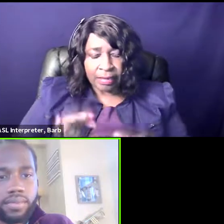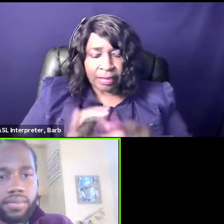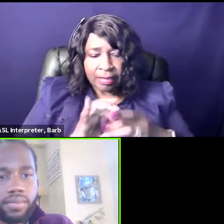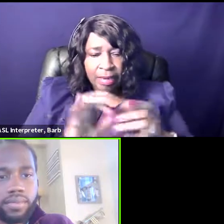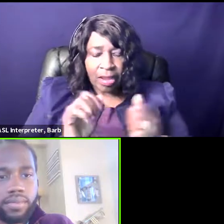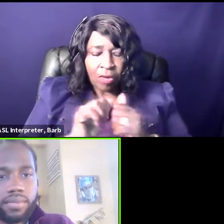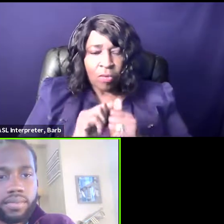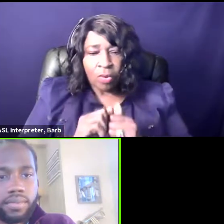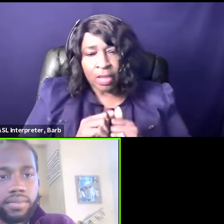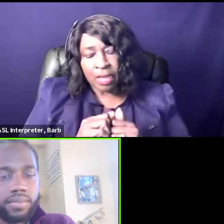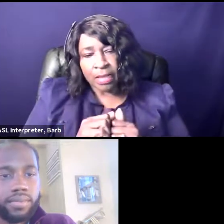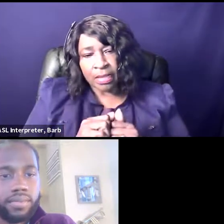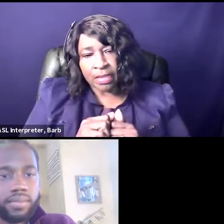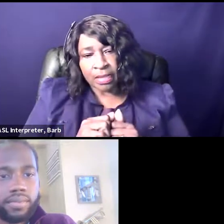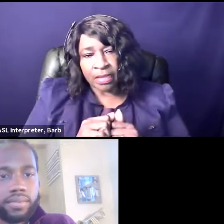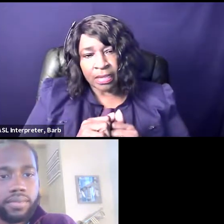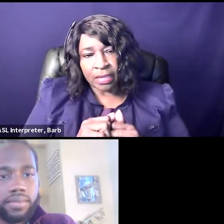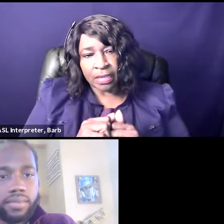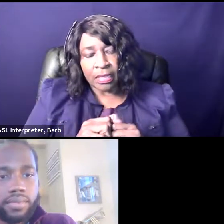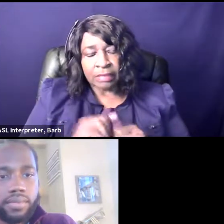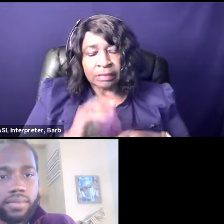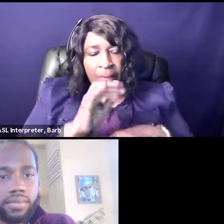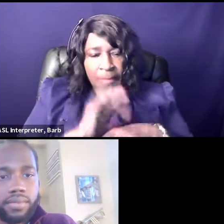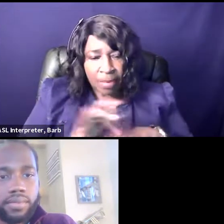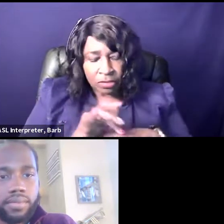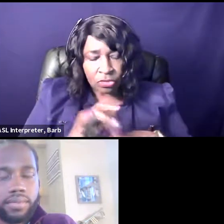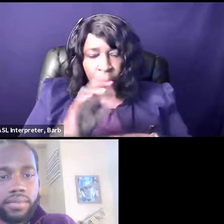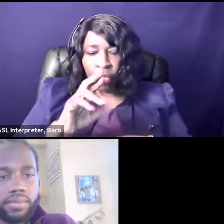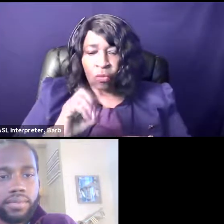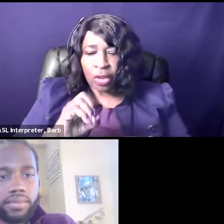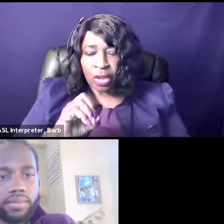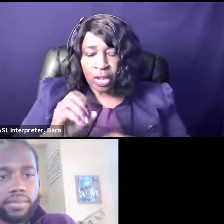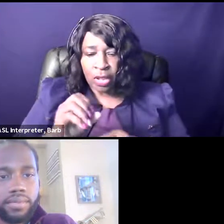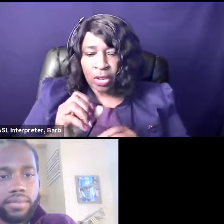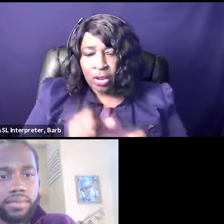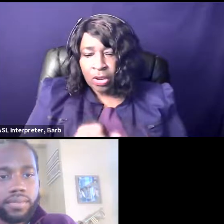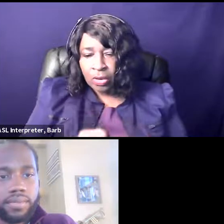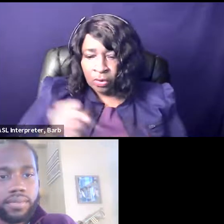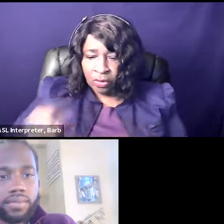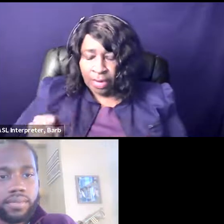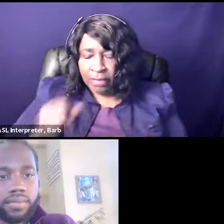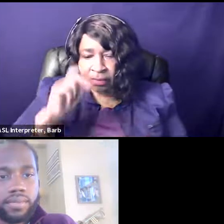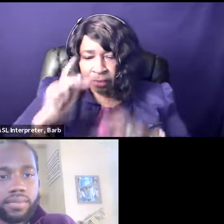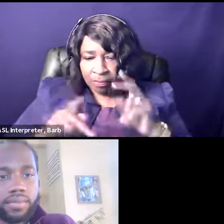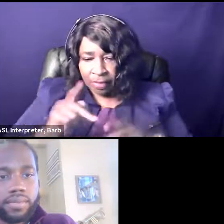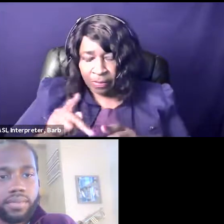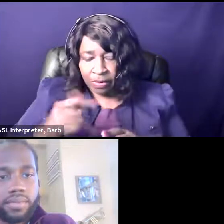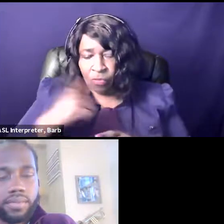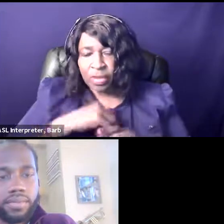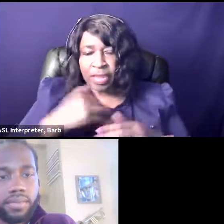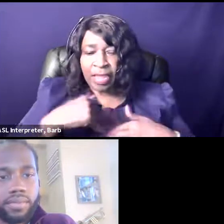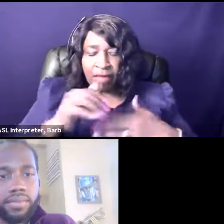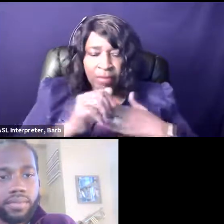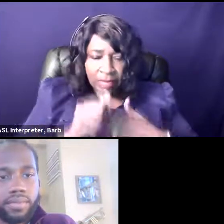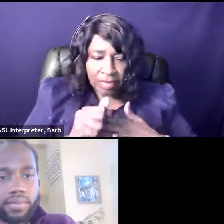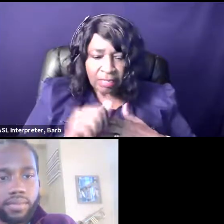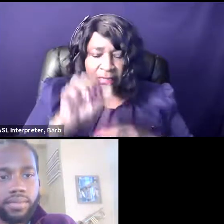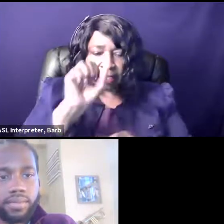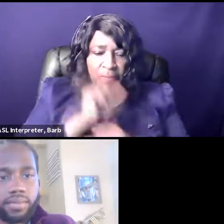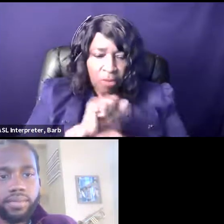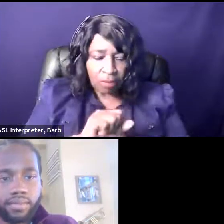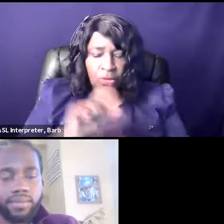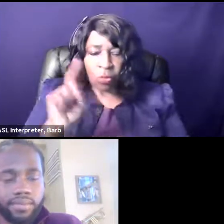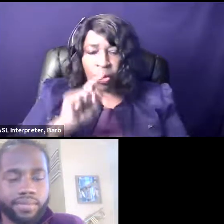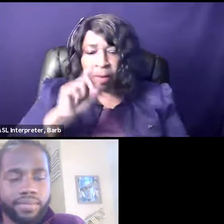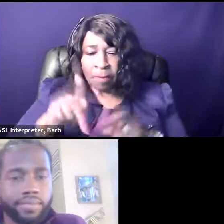kind of spatial relocation of folks? Do we have major shifts in employment and where people